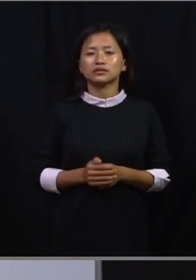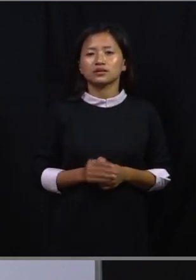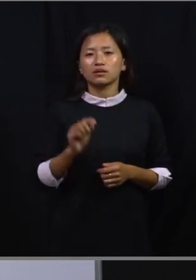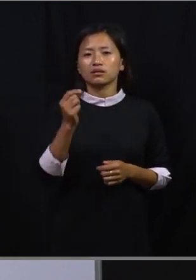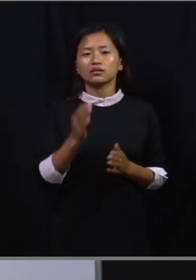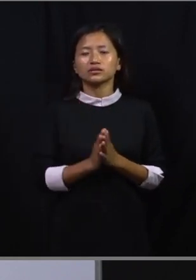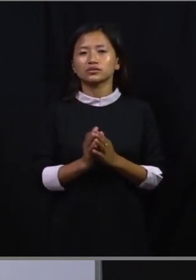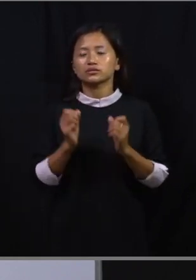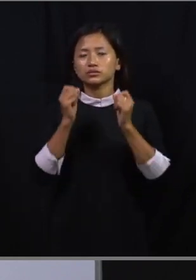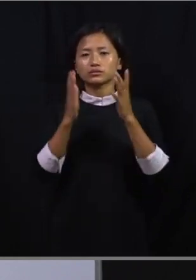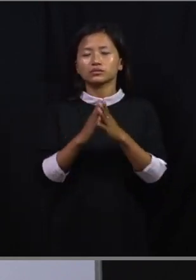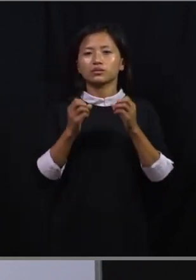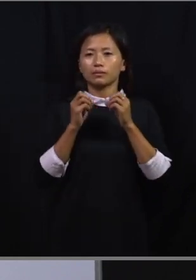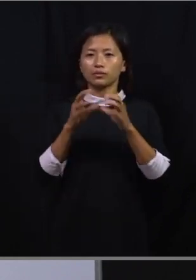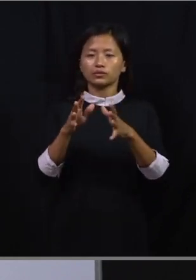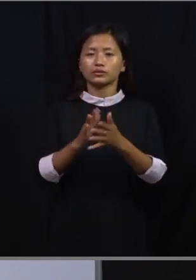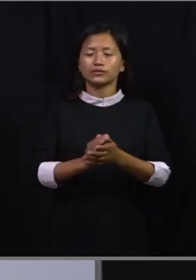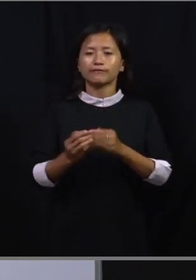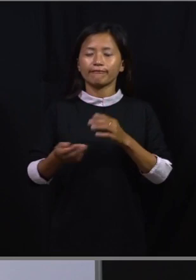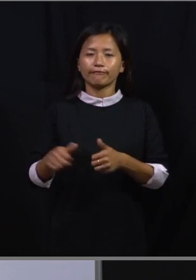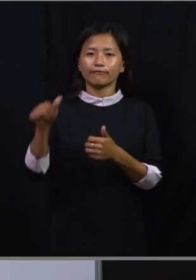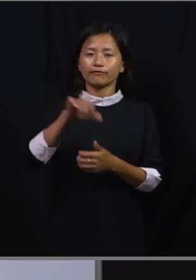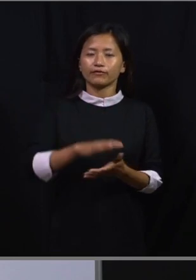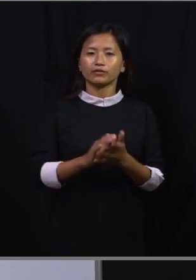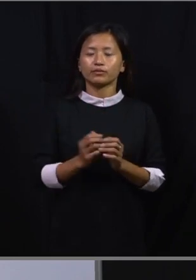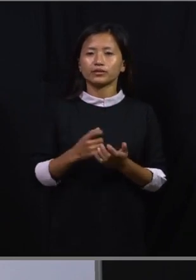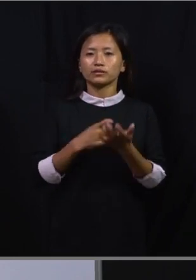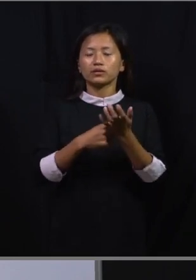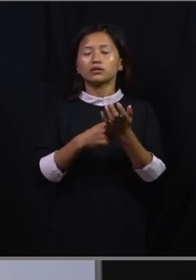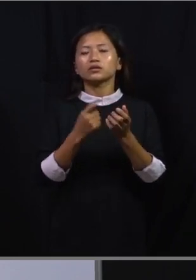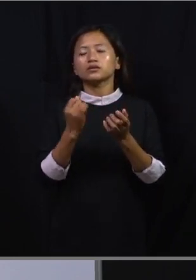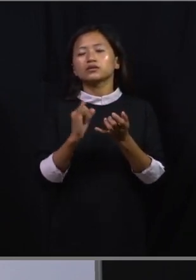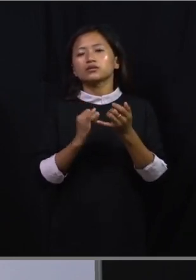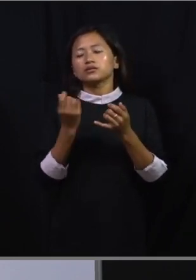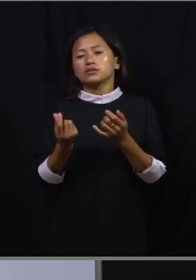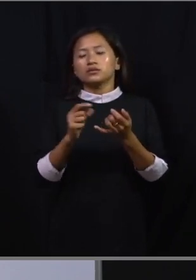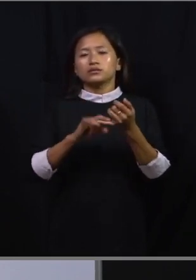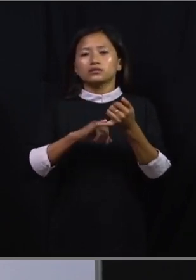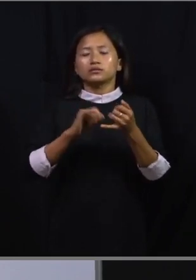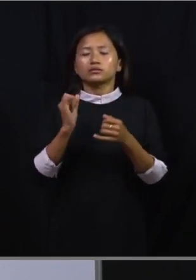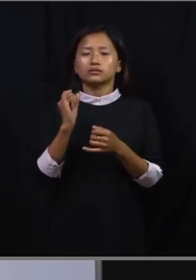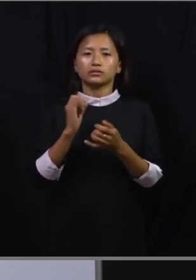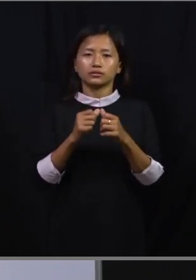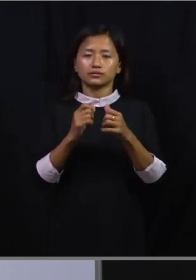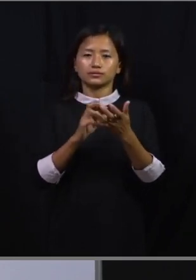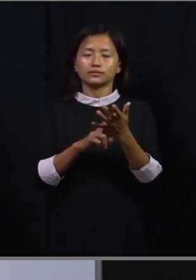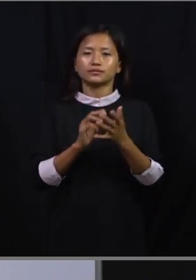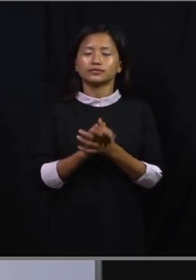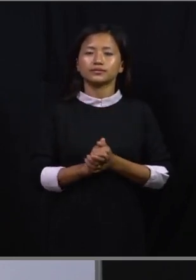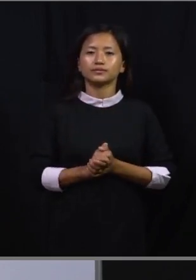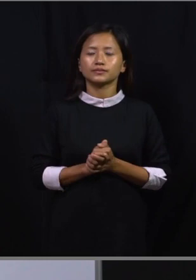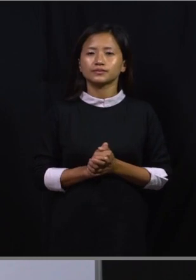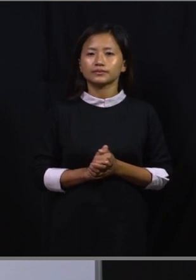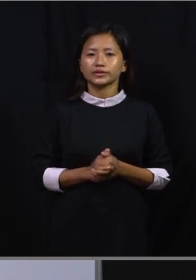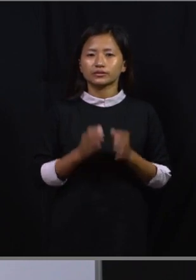like a shock or a blow, it was felt for the Russian. Okay, this shock therapy is for especially for Russia. Okay.